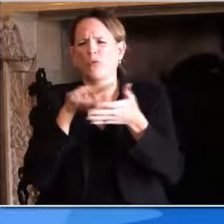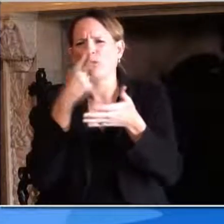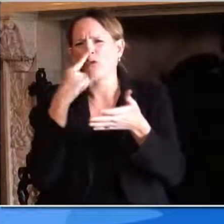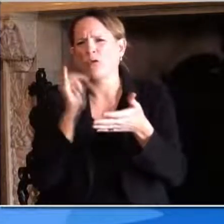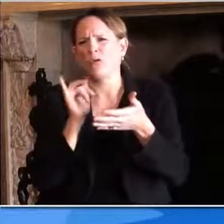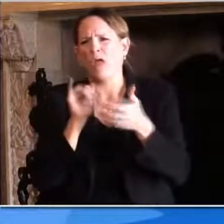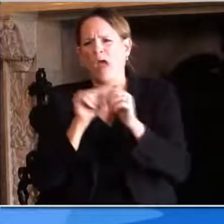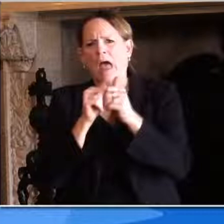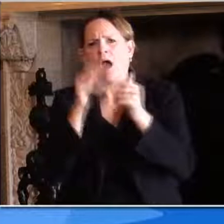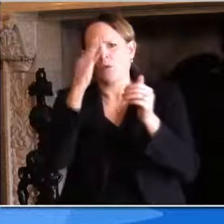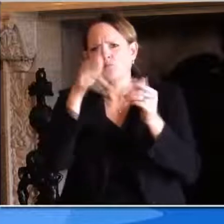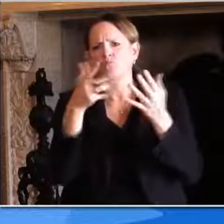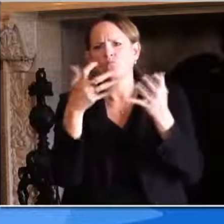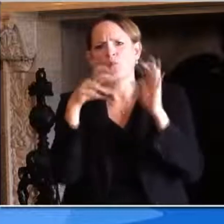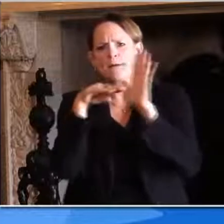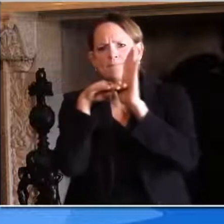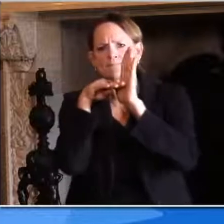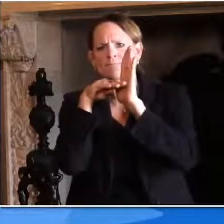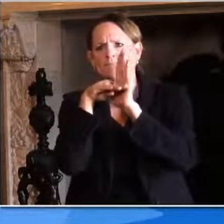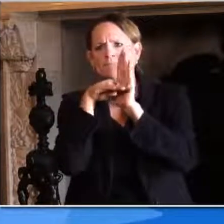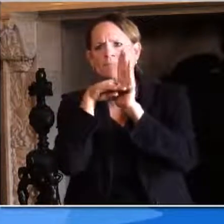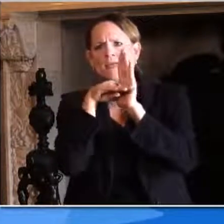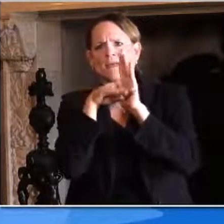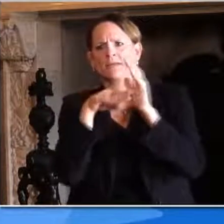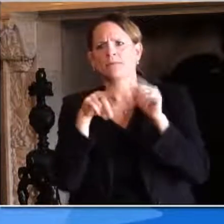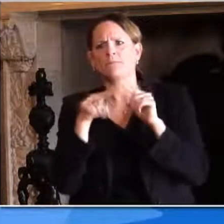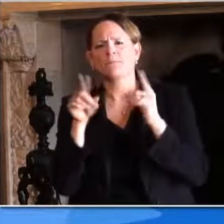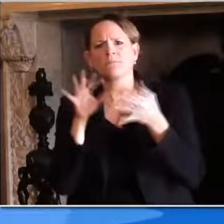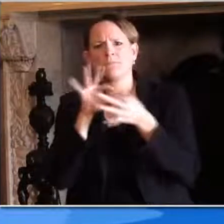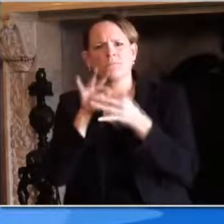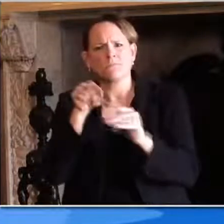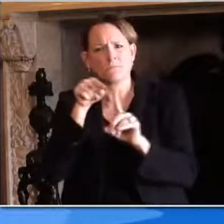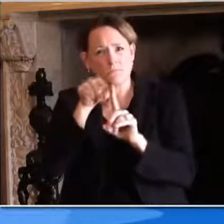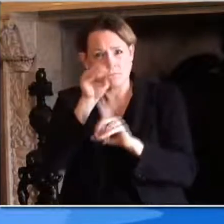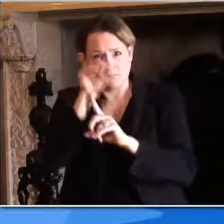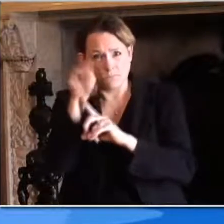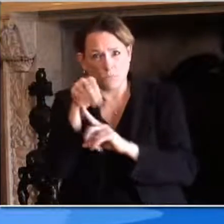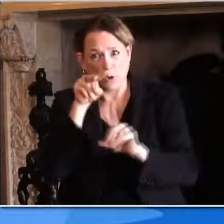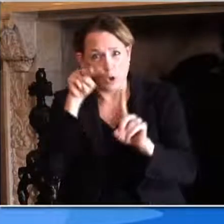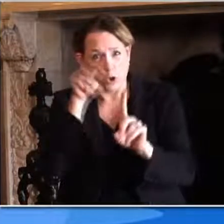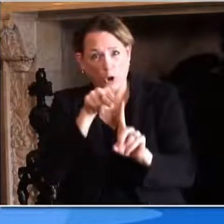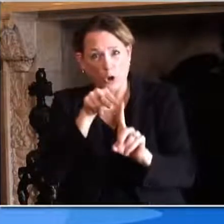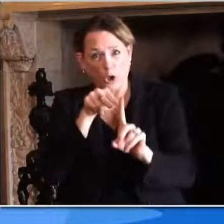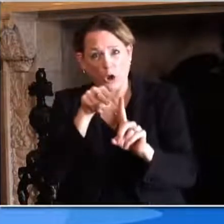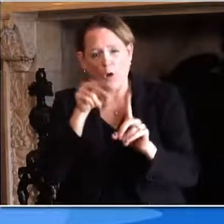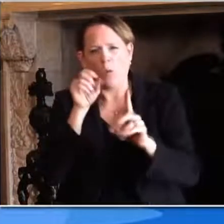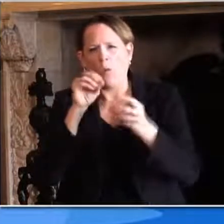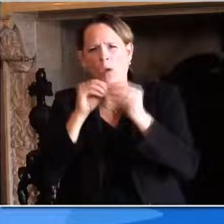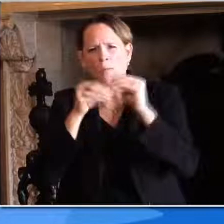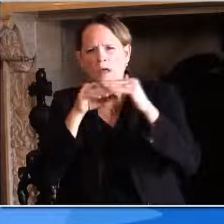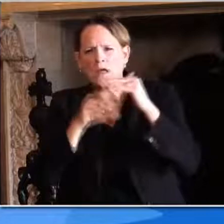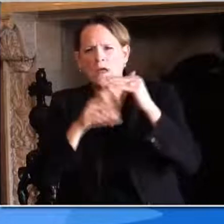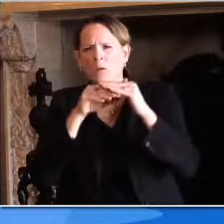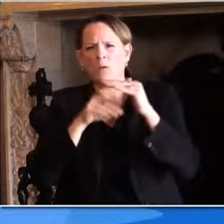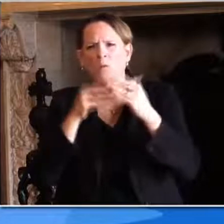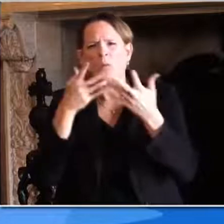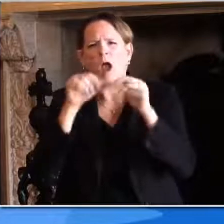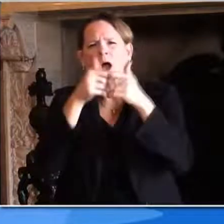specific percentage of positive cases that you want below a certain number when you're going to make that decision?